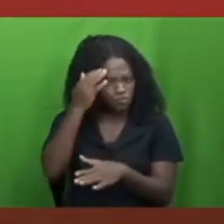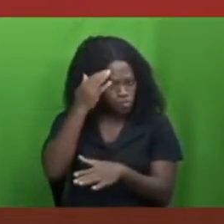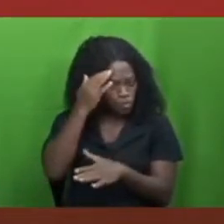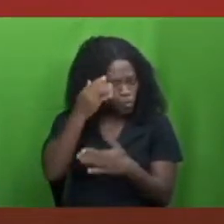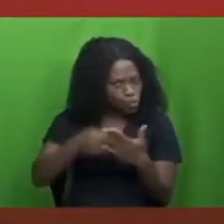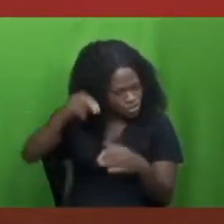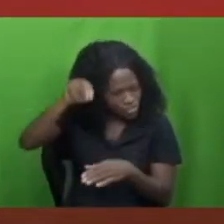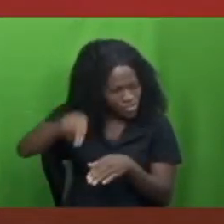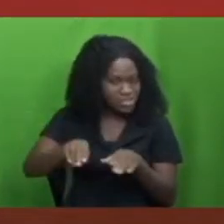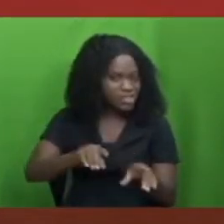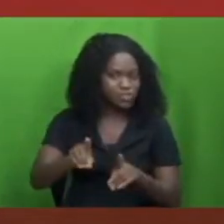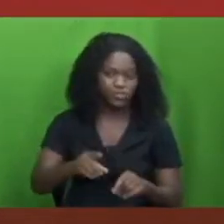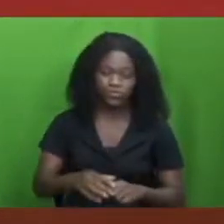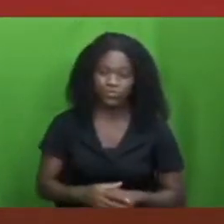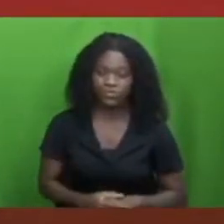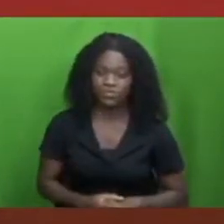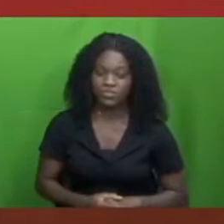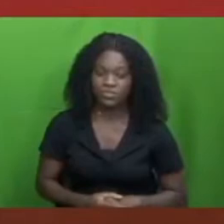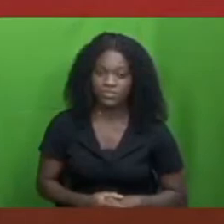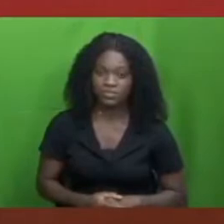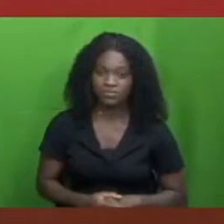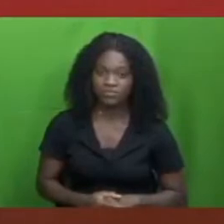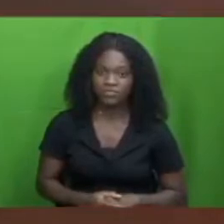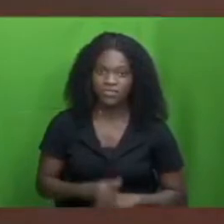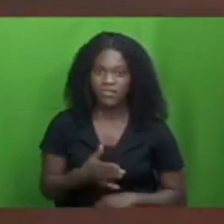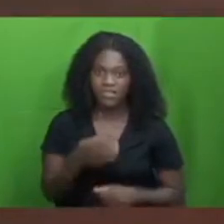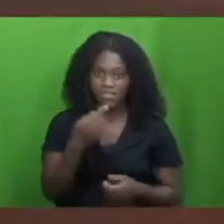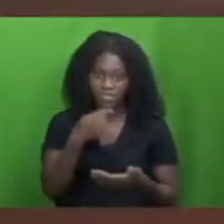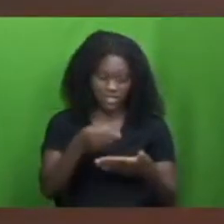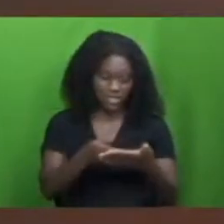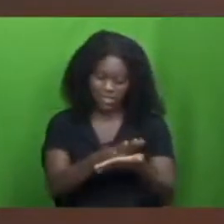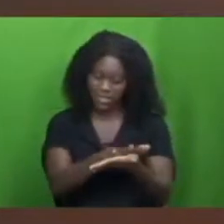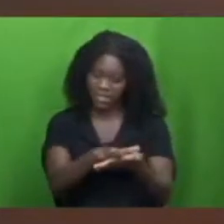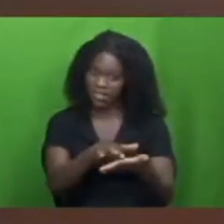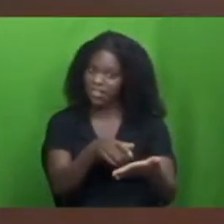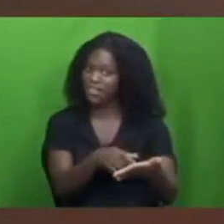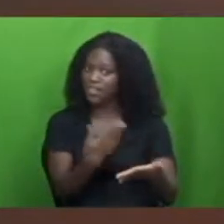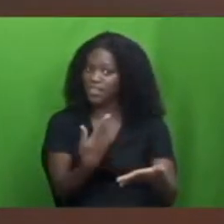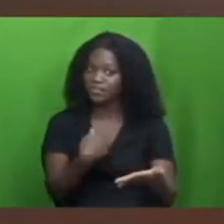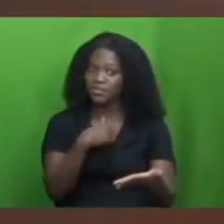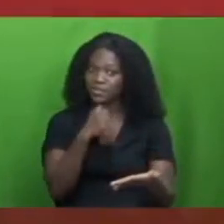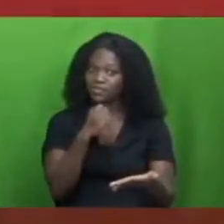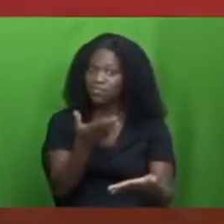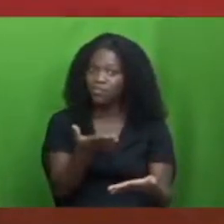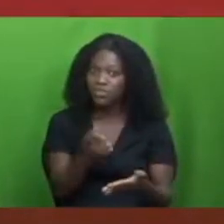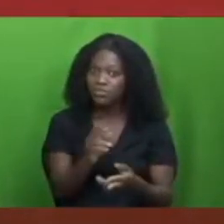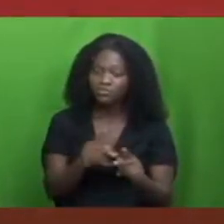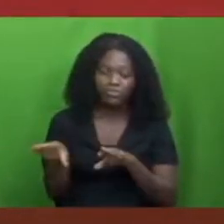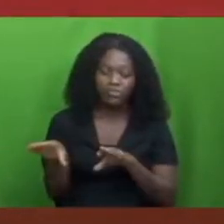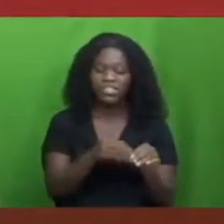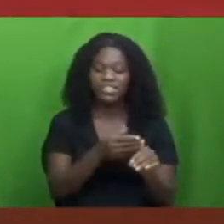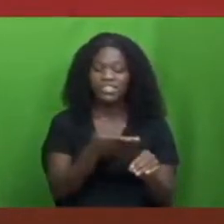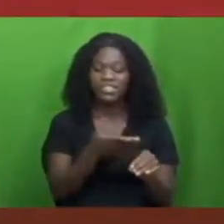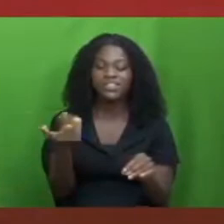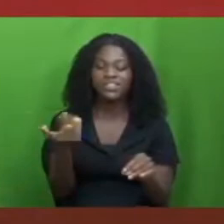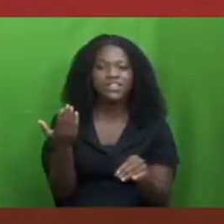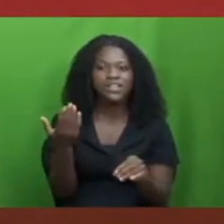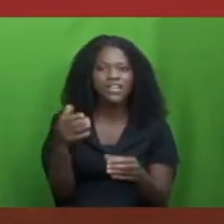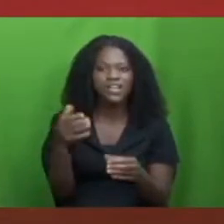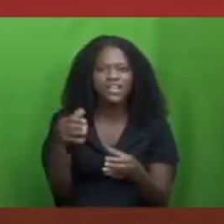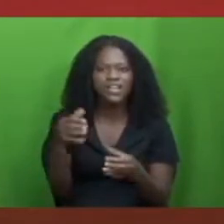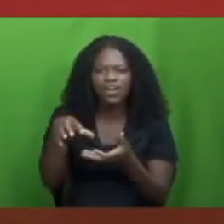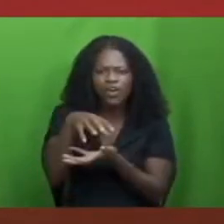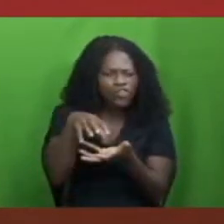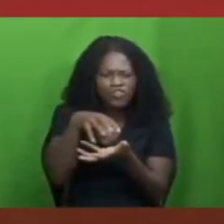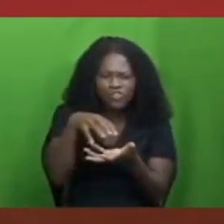Order 74, 75, then we know what to do. You know, those things are